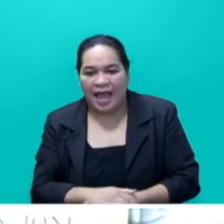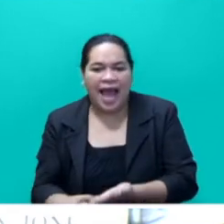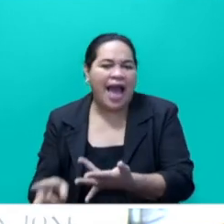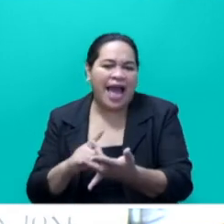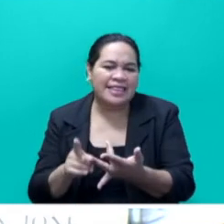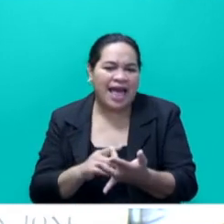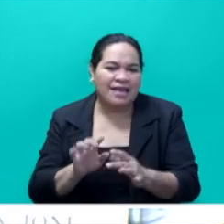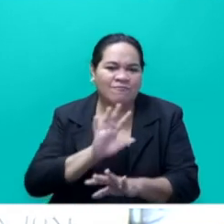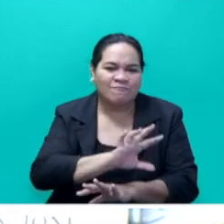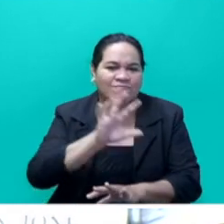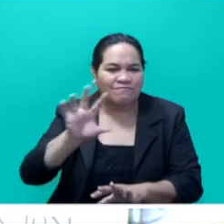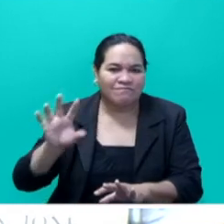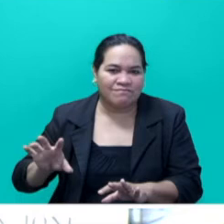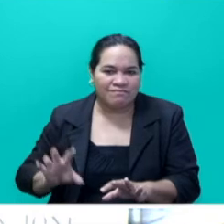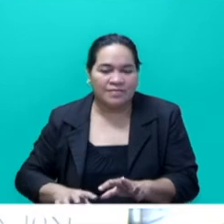different areas was